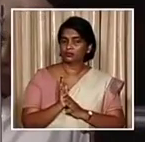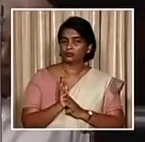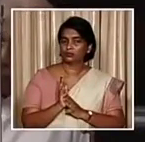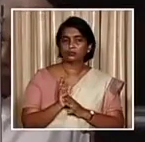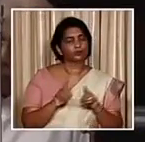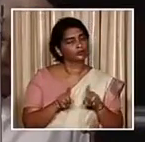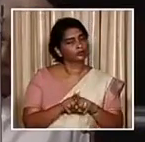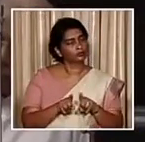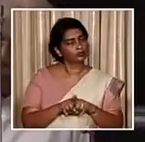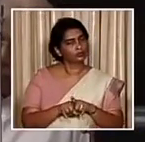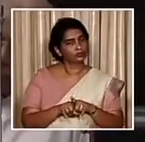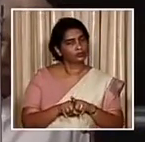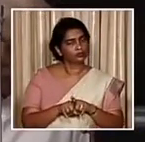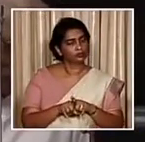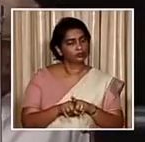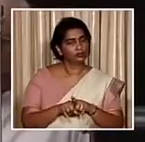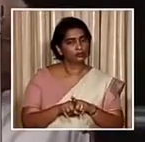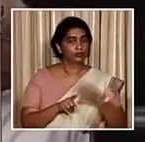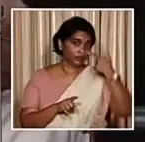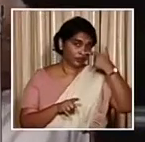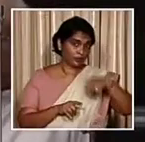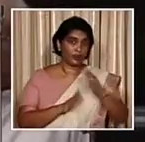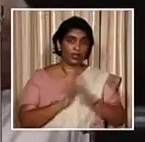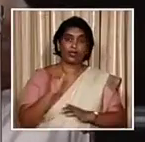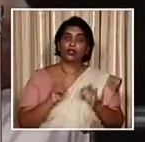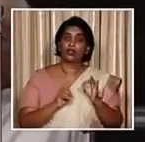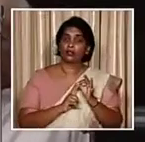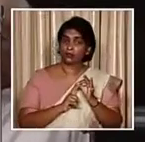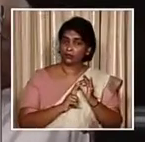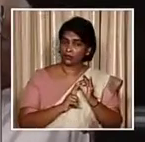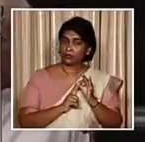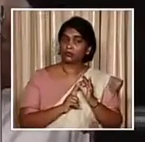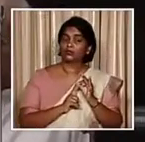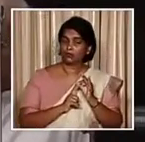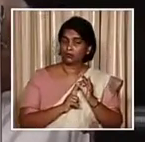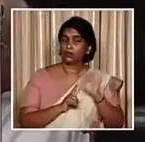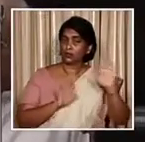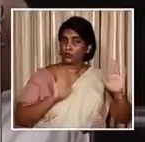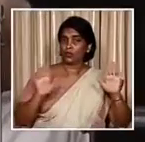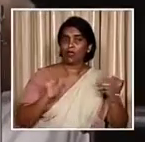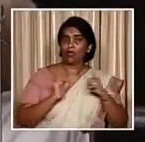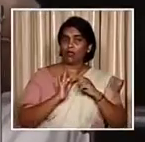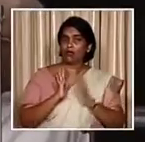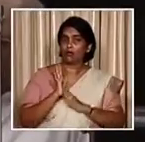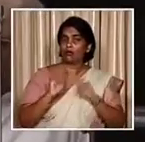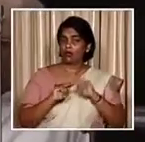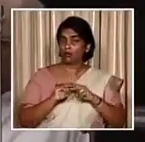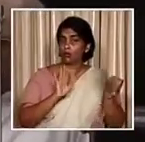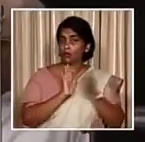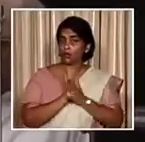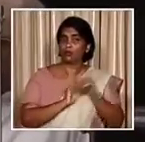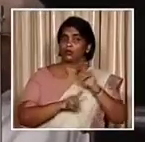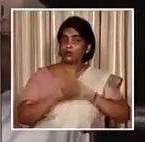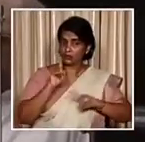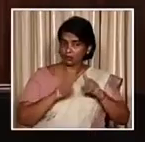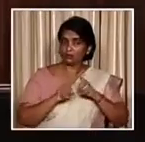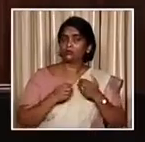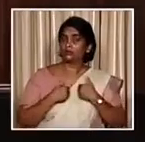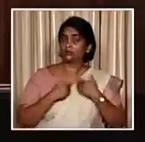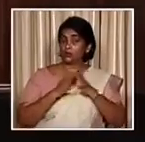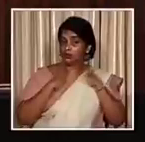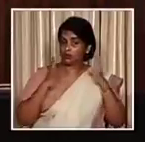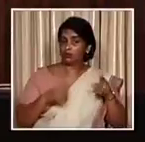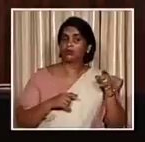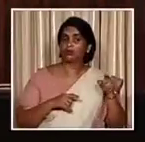I think they are as good as me to answer. In fact, they have been spending more time with them than I have. So they'll answer more questions than I do.